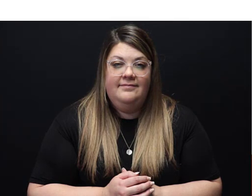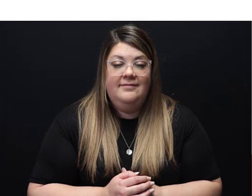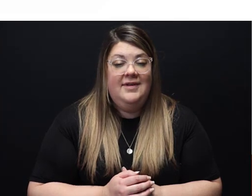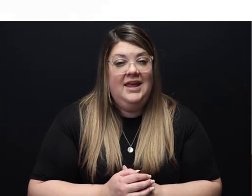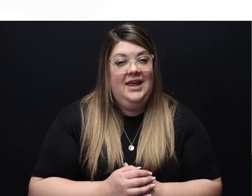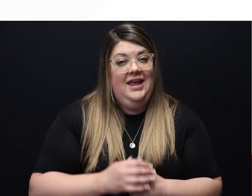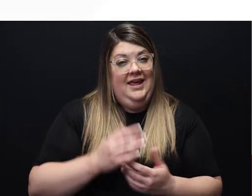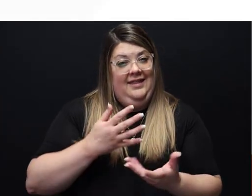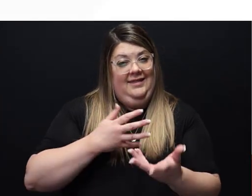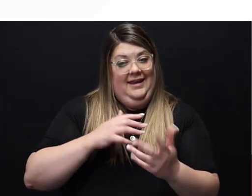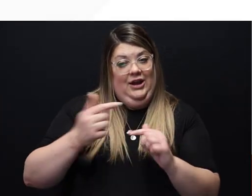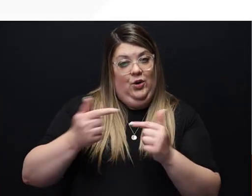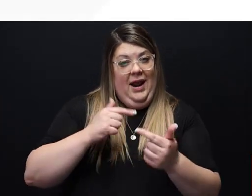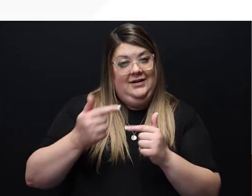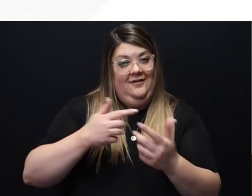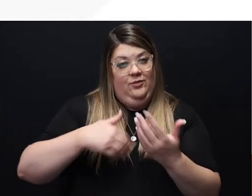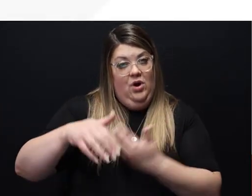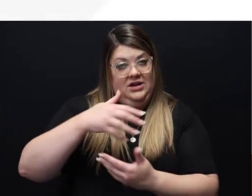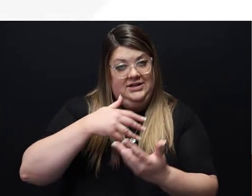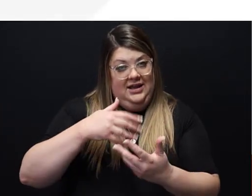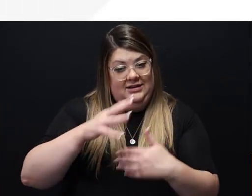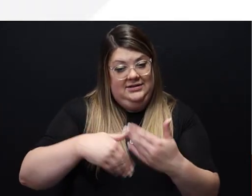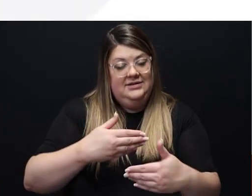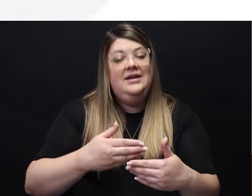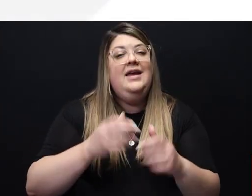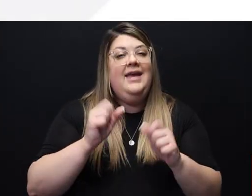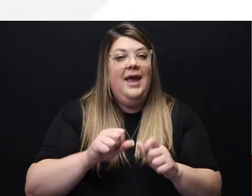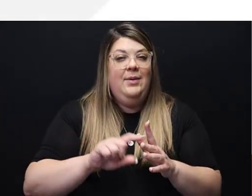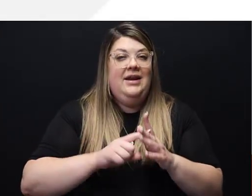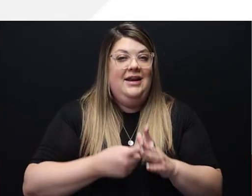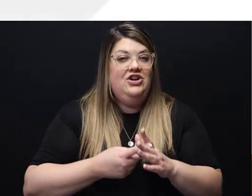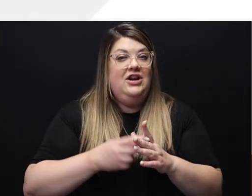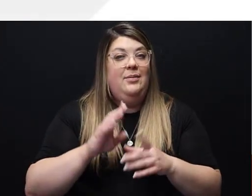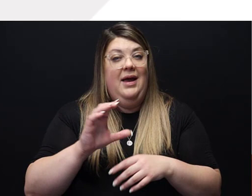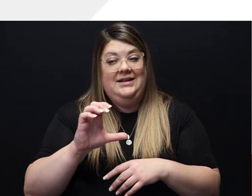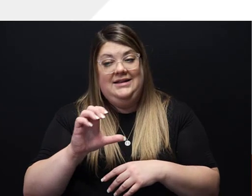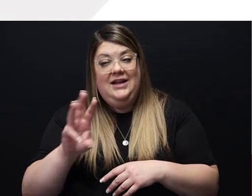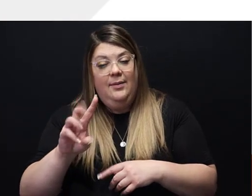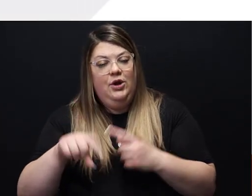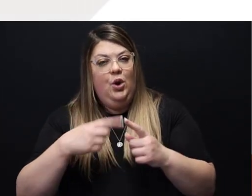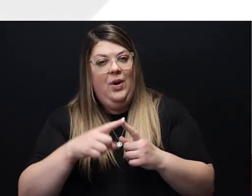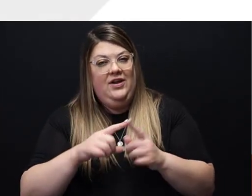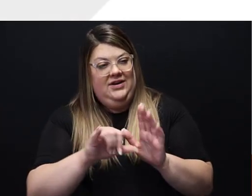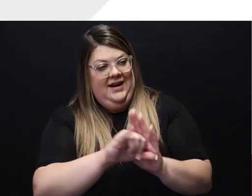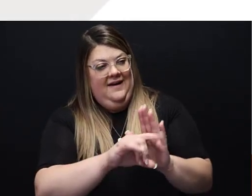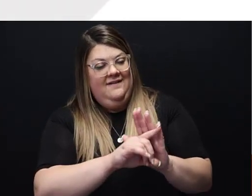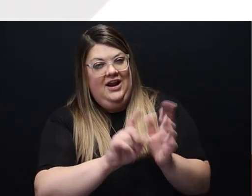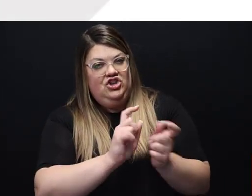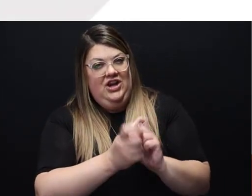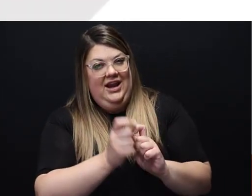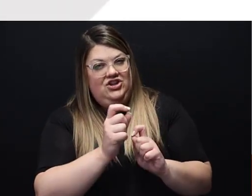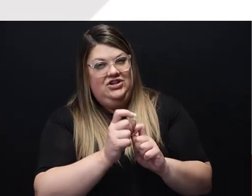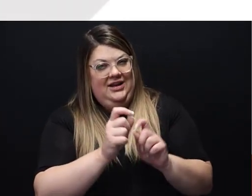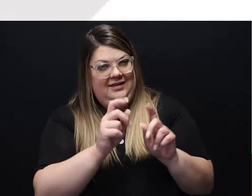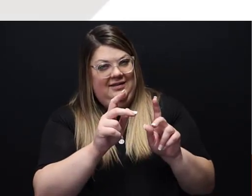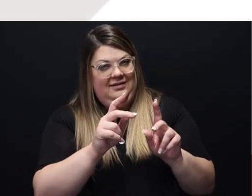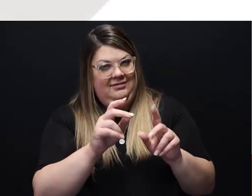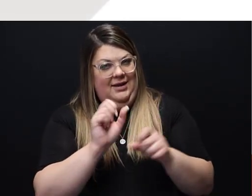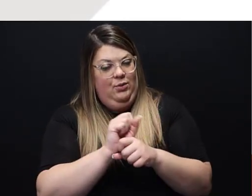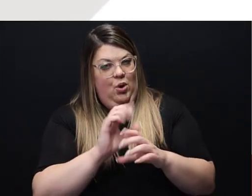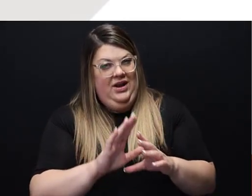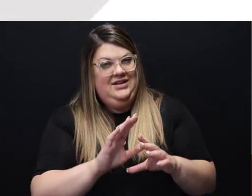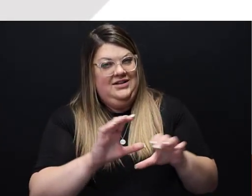The interactive process may be initiated by CW when there is an identified change in the employee's conduct that negatively